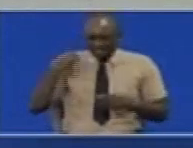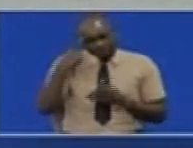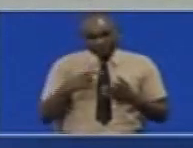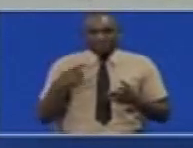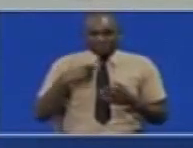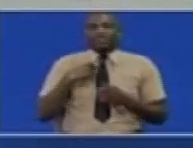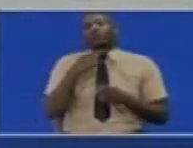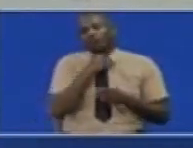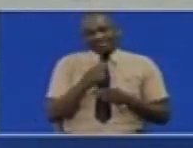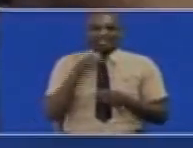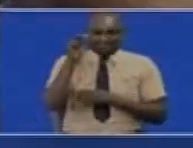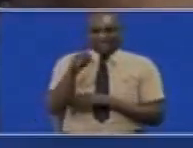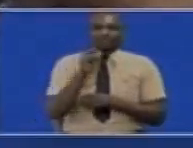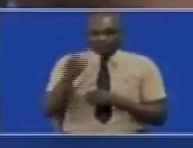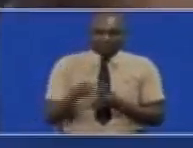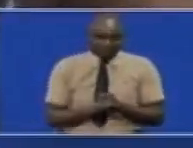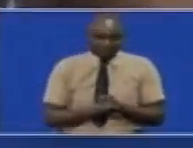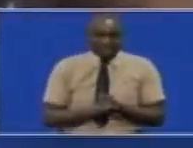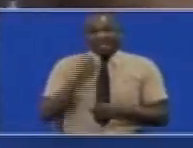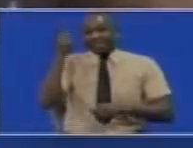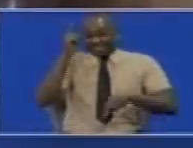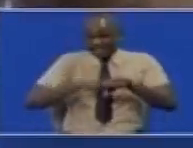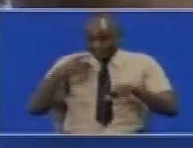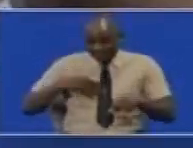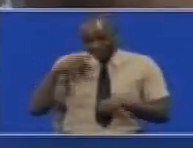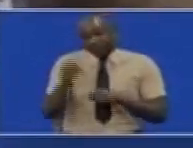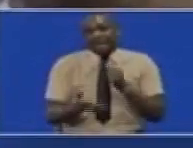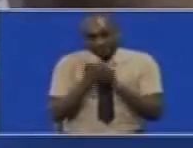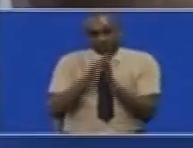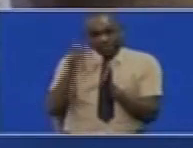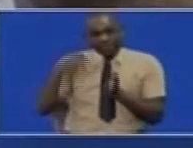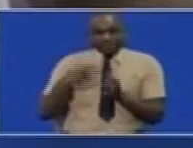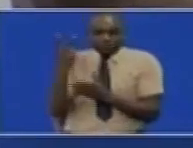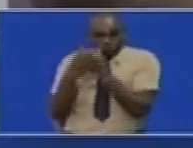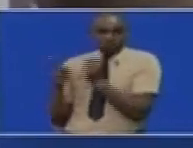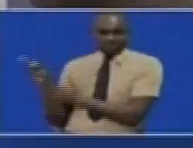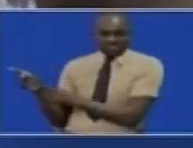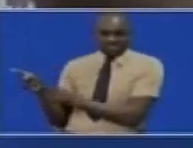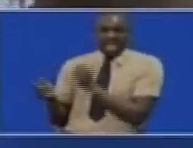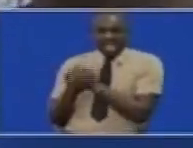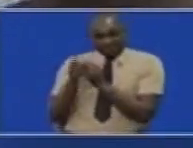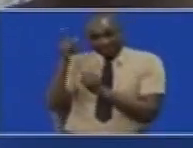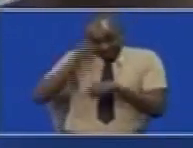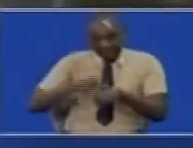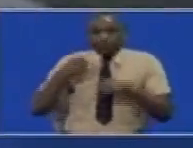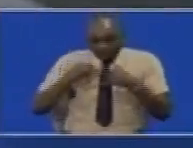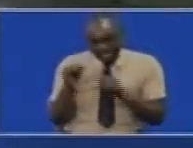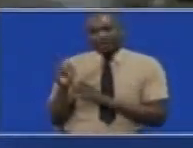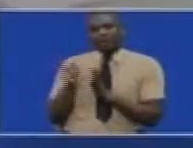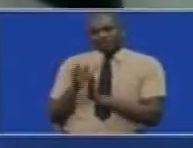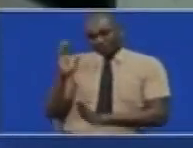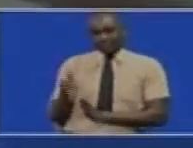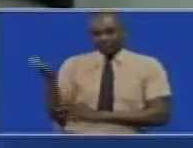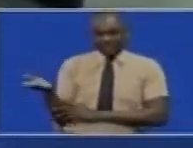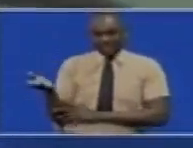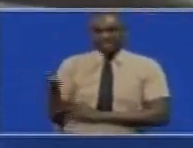jump, so I had to do it before the year ends. First-time divers are normally attached to an instructor in what is called a tandem jump. The